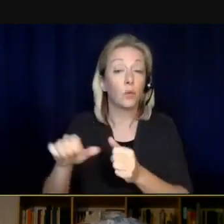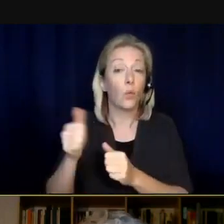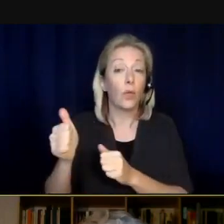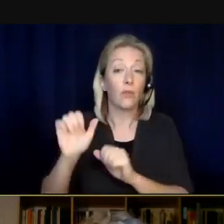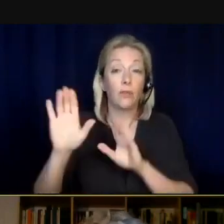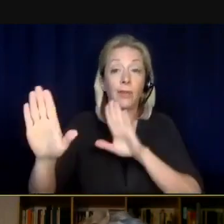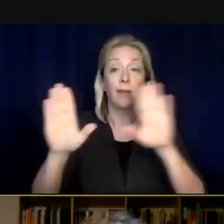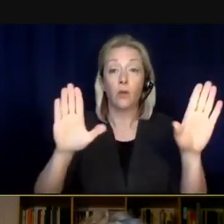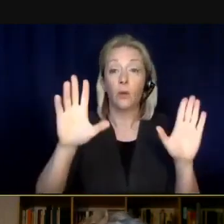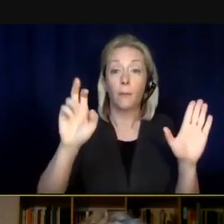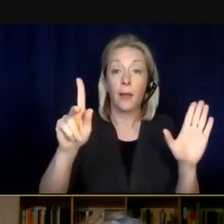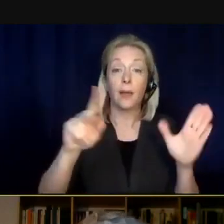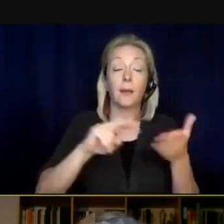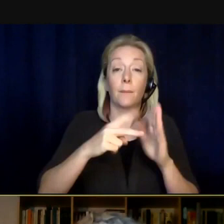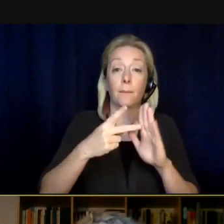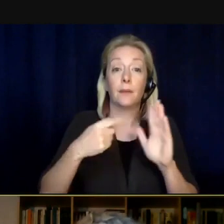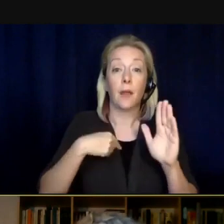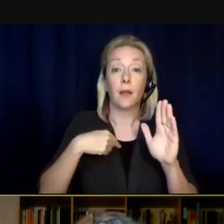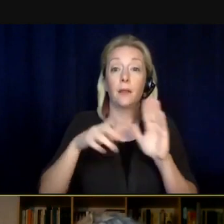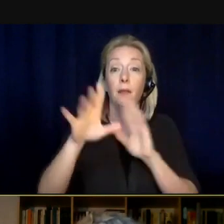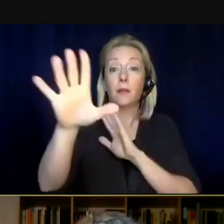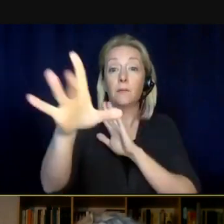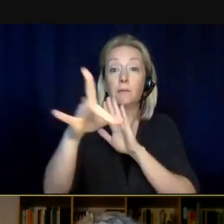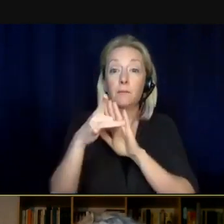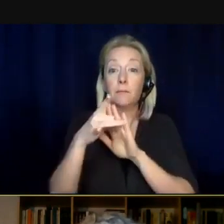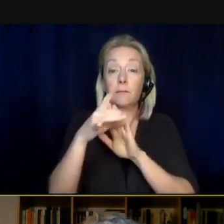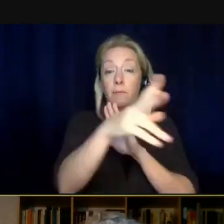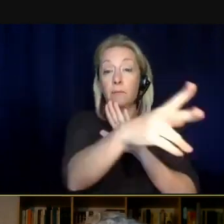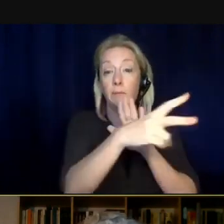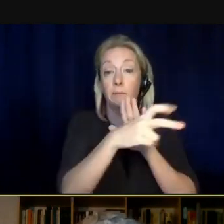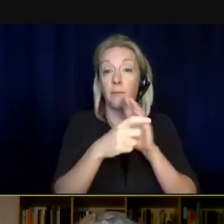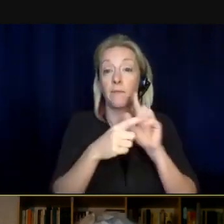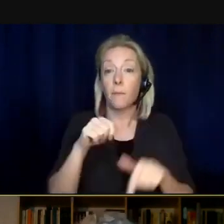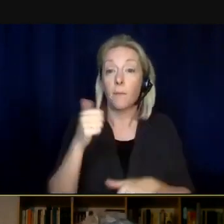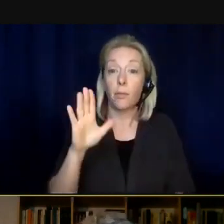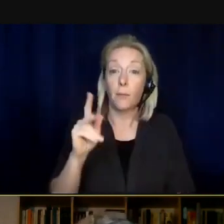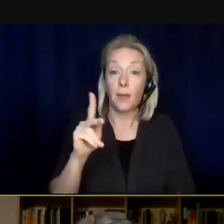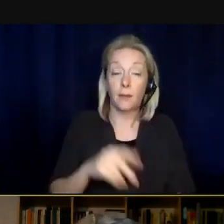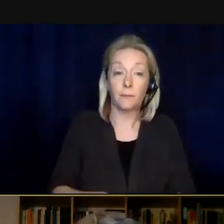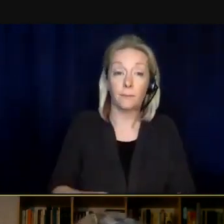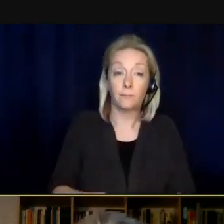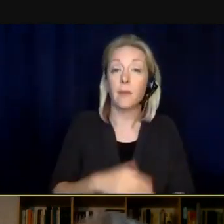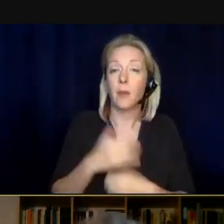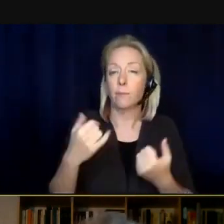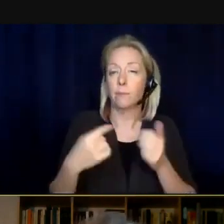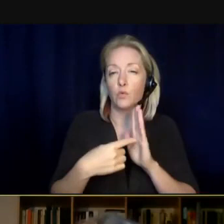can go into their bank. So let's first save here, and let's call this